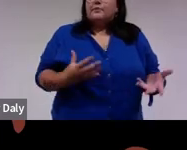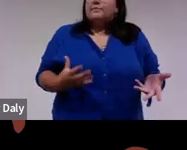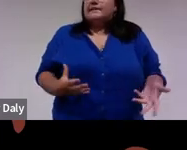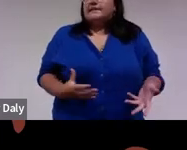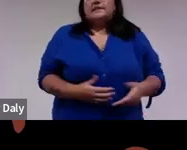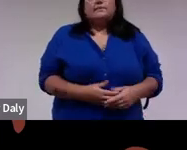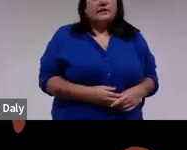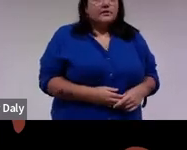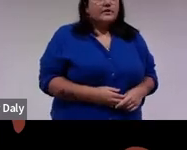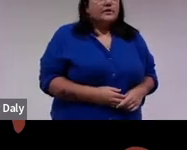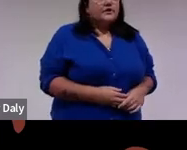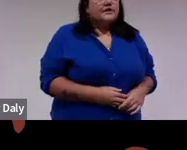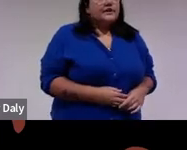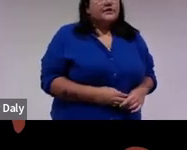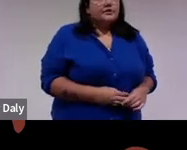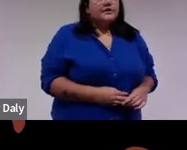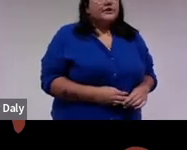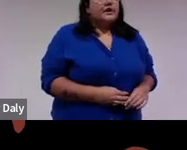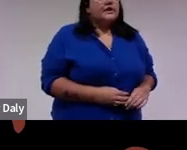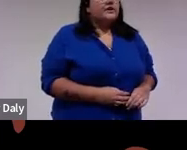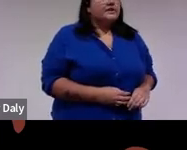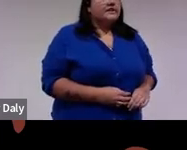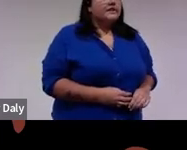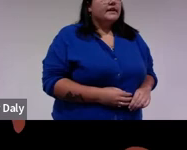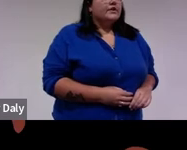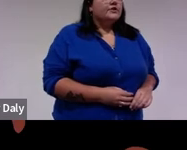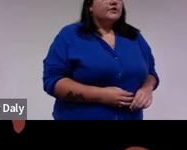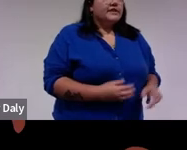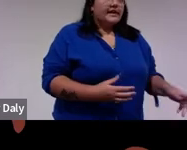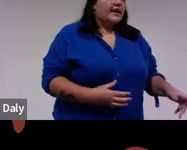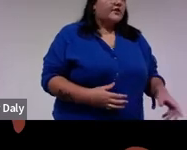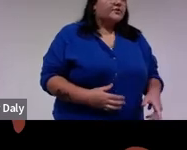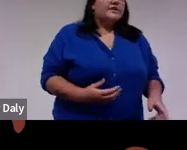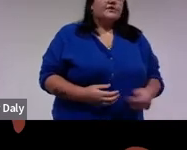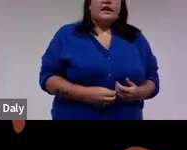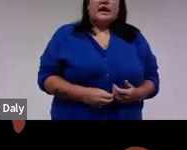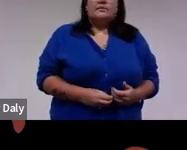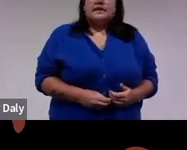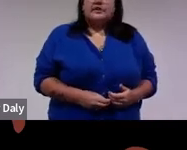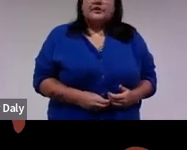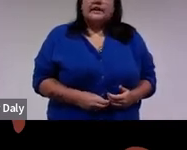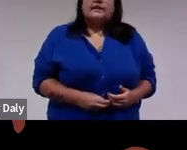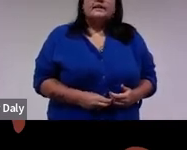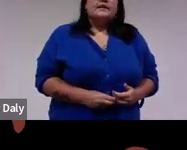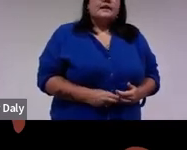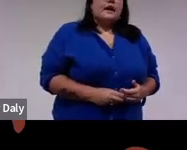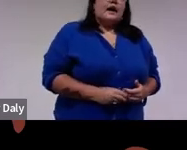We affirm the basic customary law of First Nations across the Australian continent to take care of and to not harm this